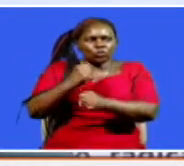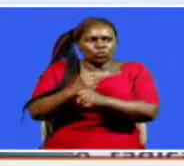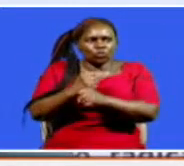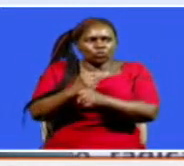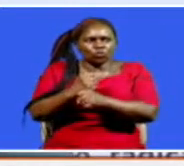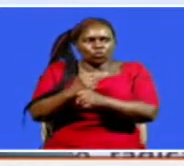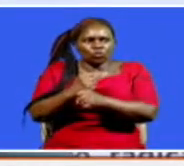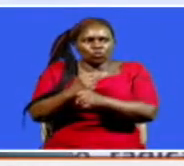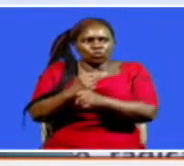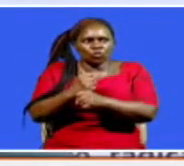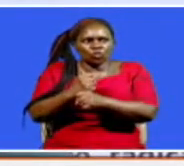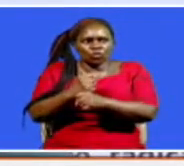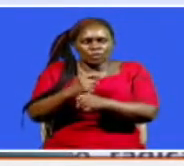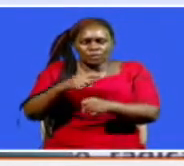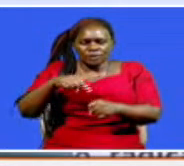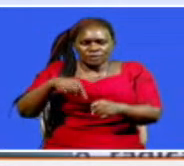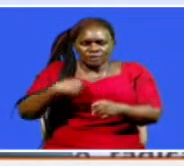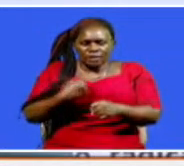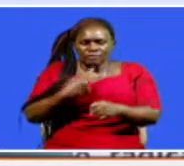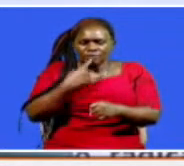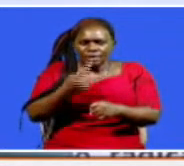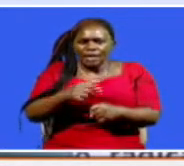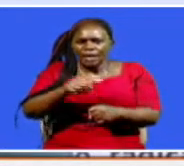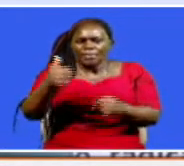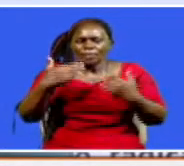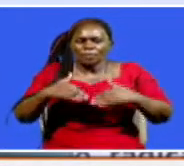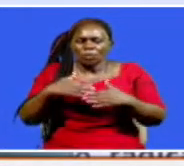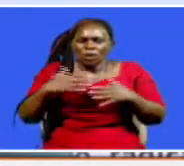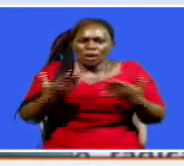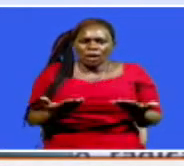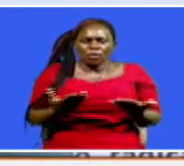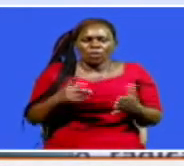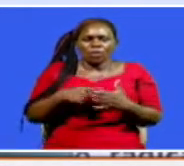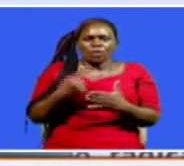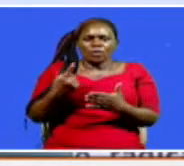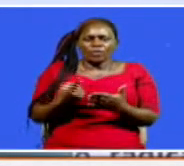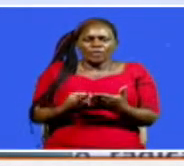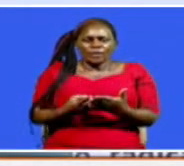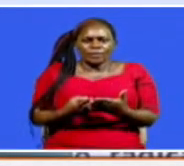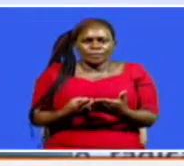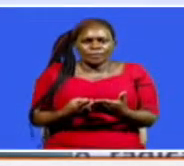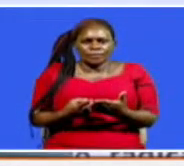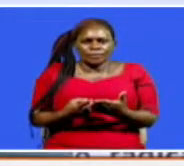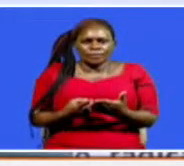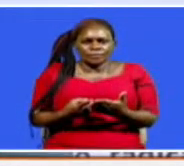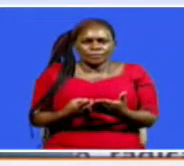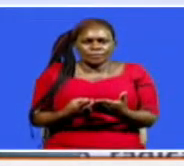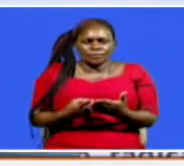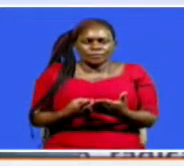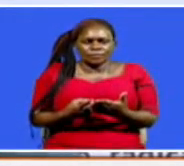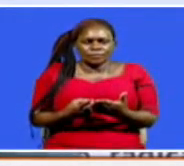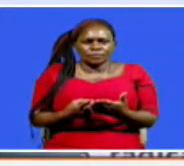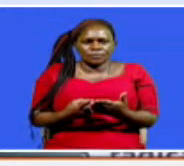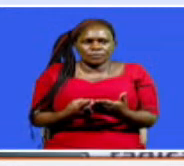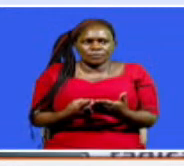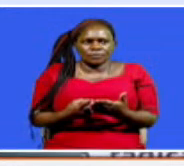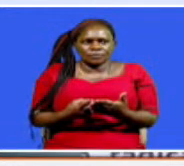what we pass over to our friends, and inadvertently maybe to our enemies.